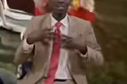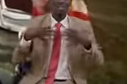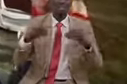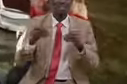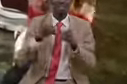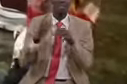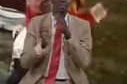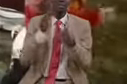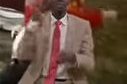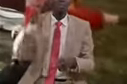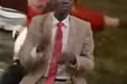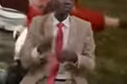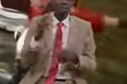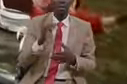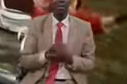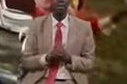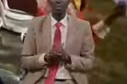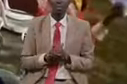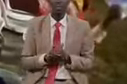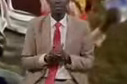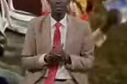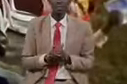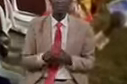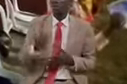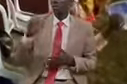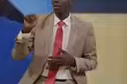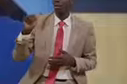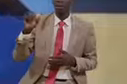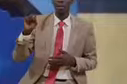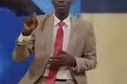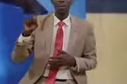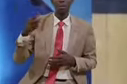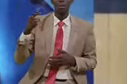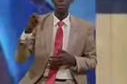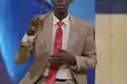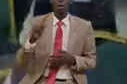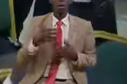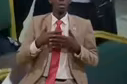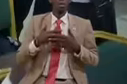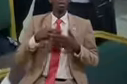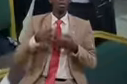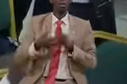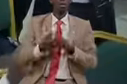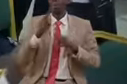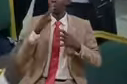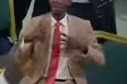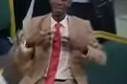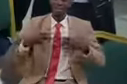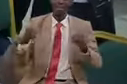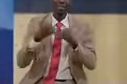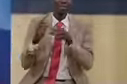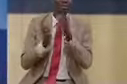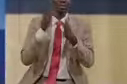Jesus' name. Asthma, be healed in Jesus' name.